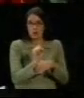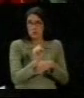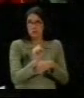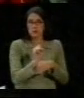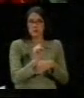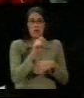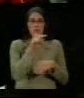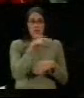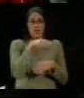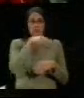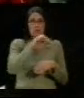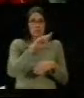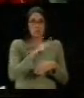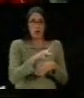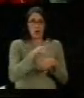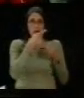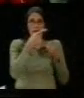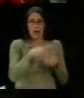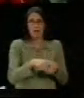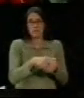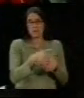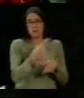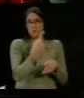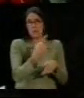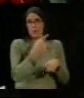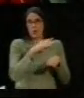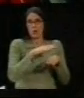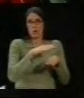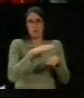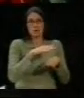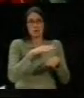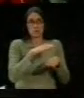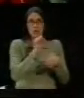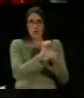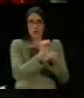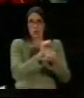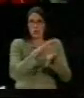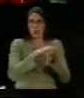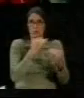This park happens to be the one on the table right now.